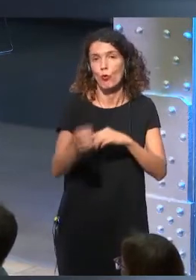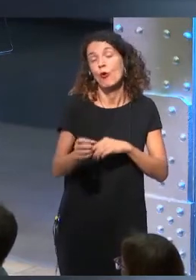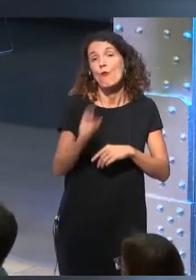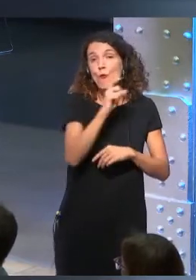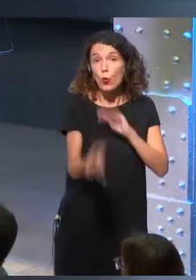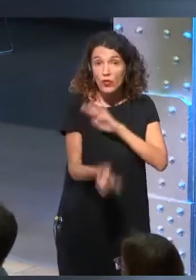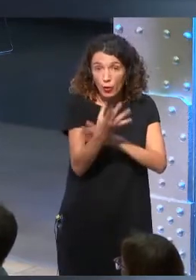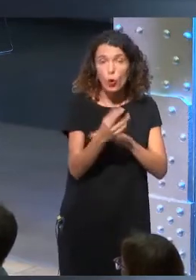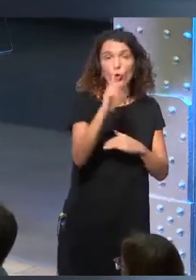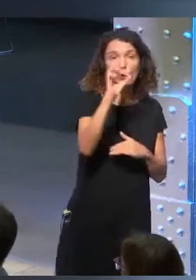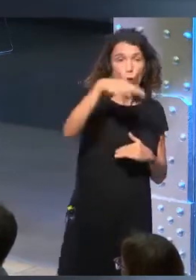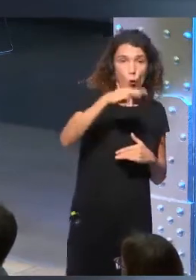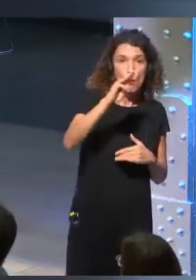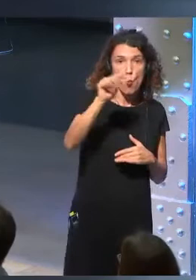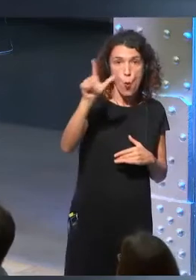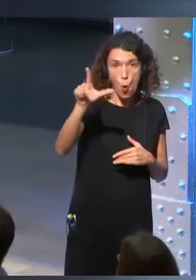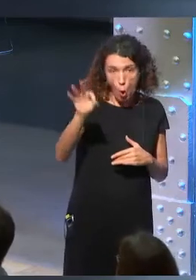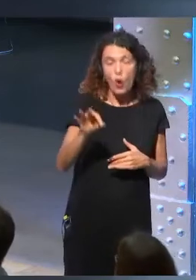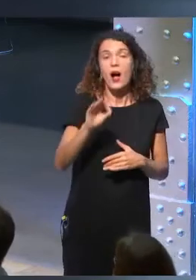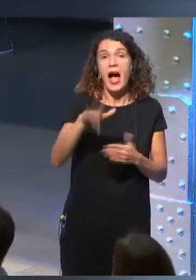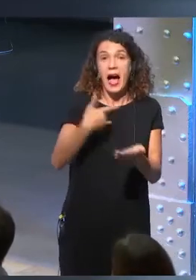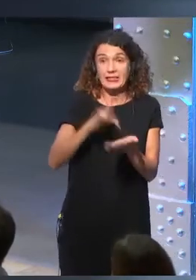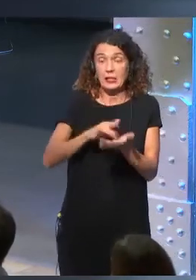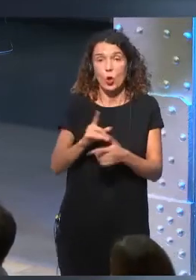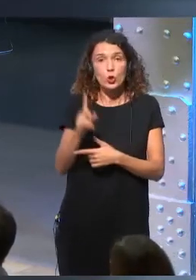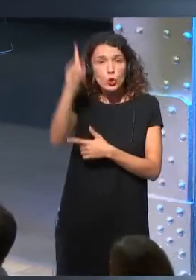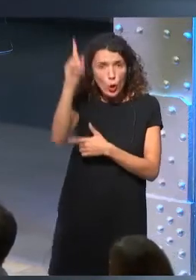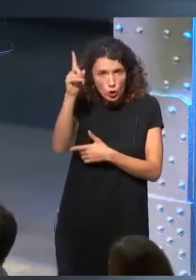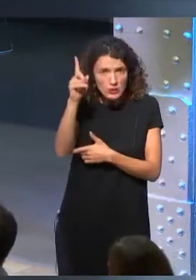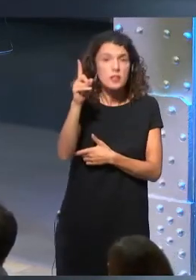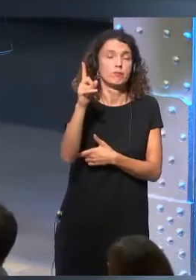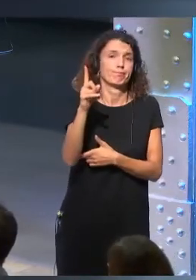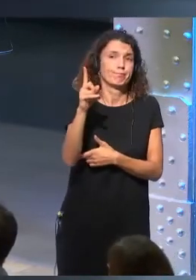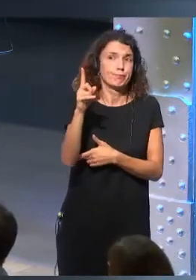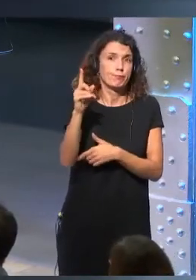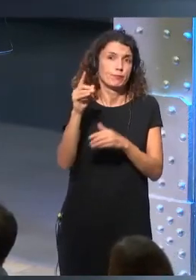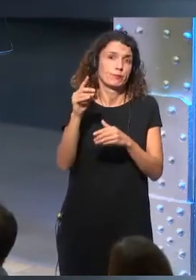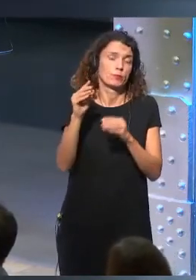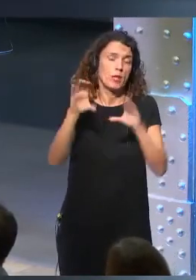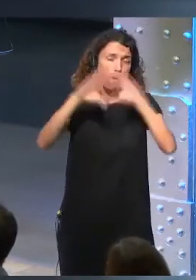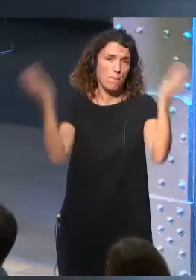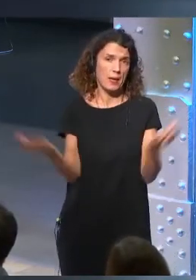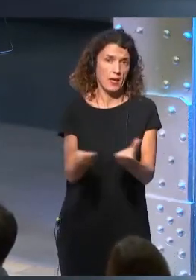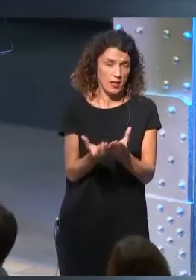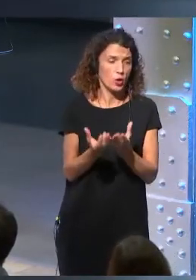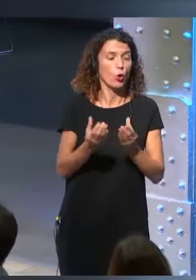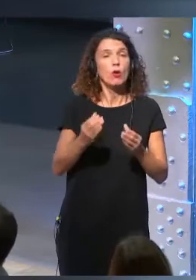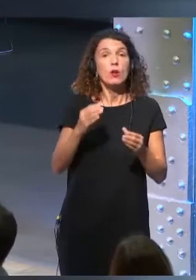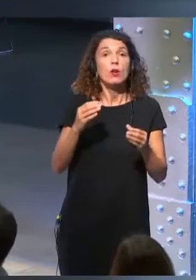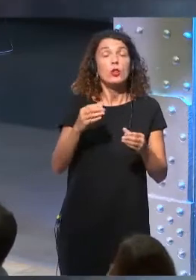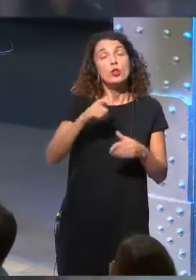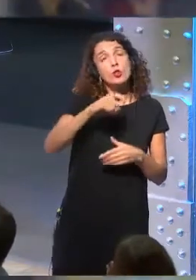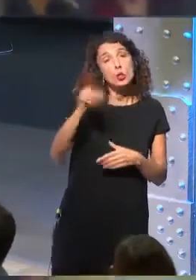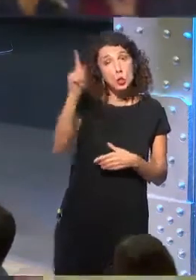as the beginning of a Romule, up to the arrival of ubiquitous